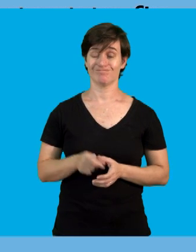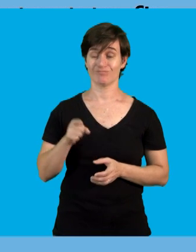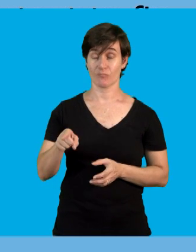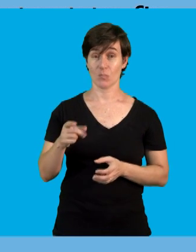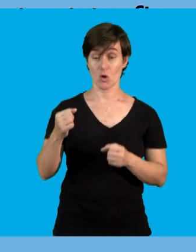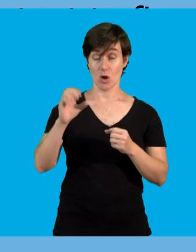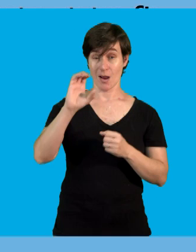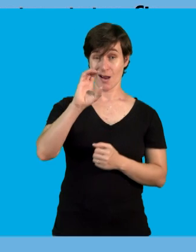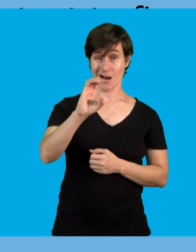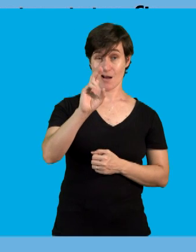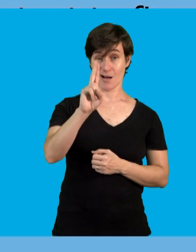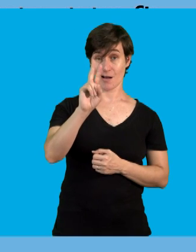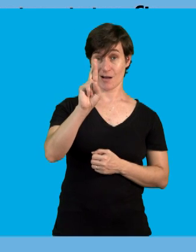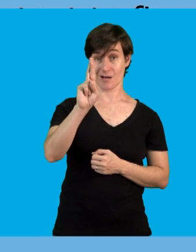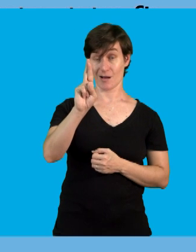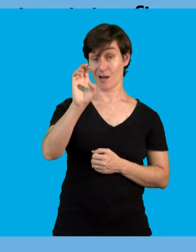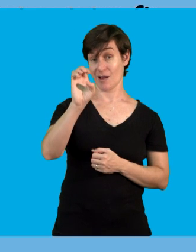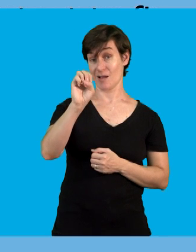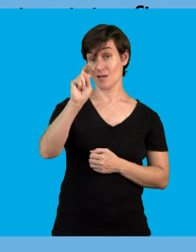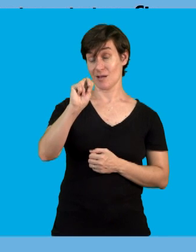of the current